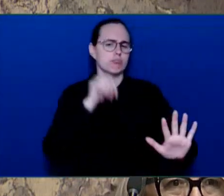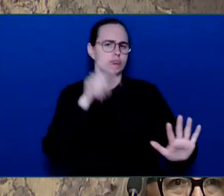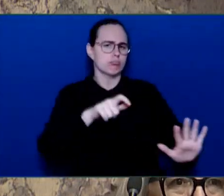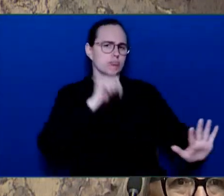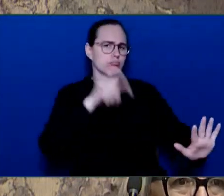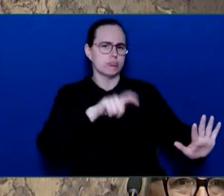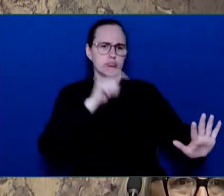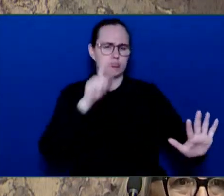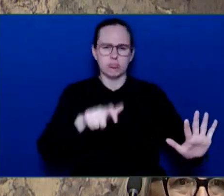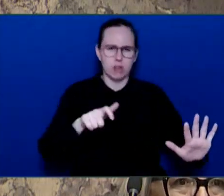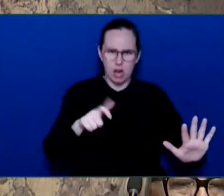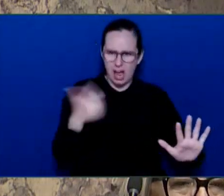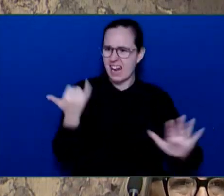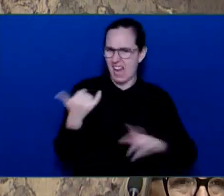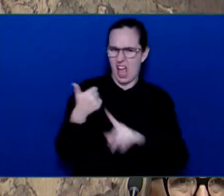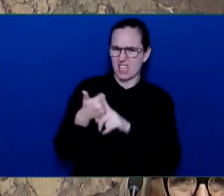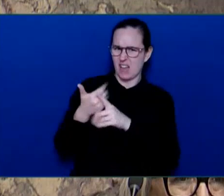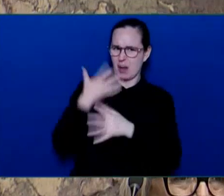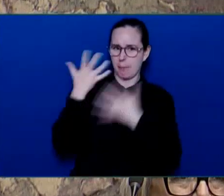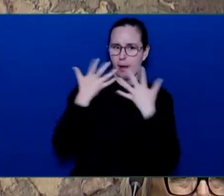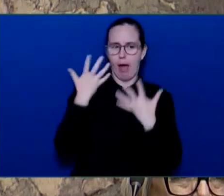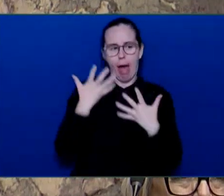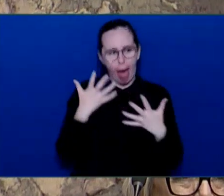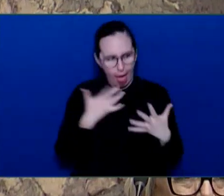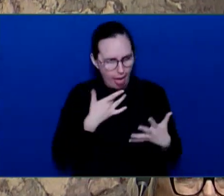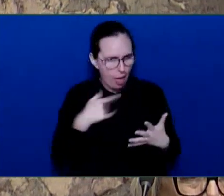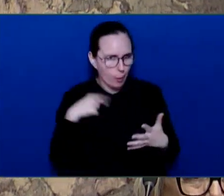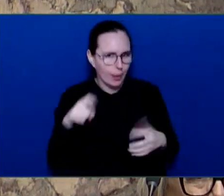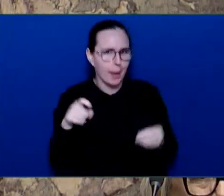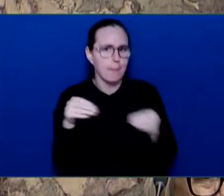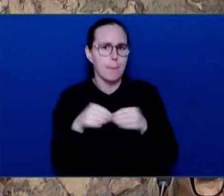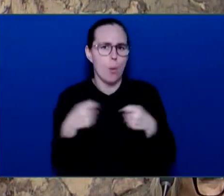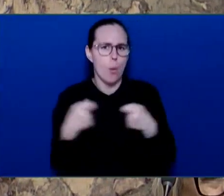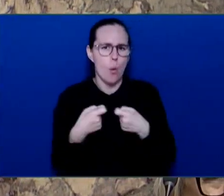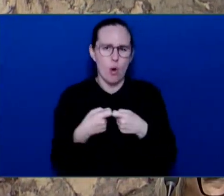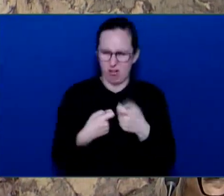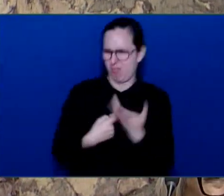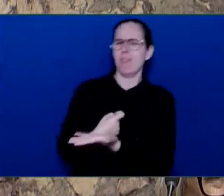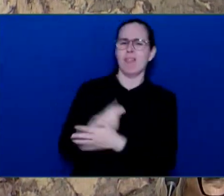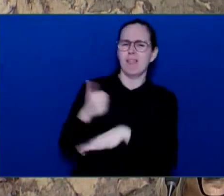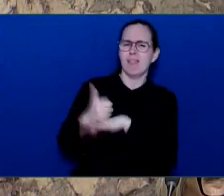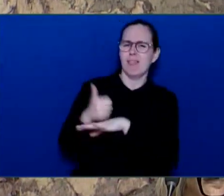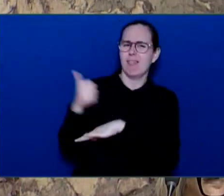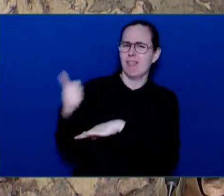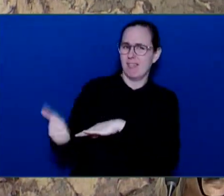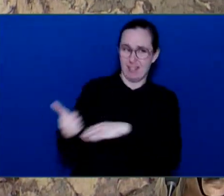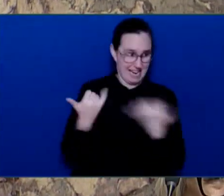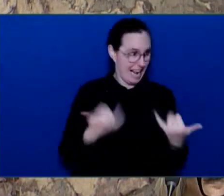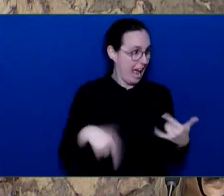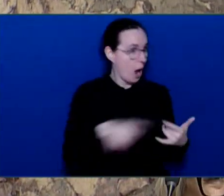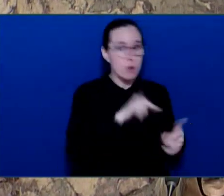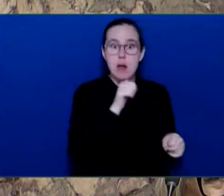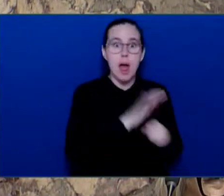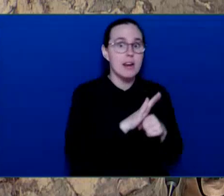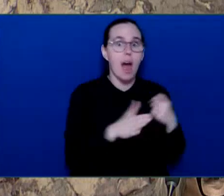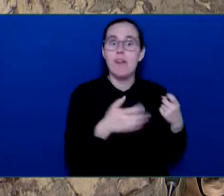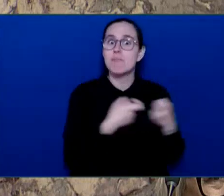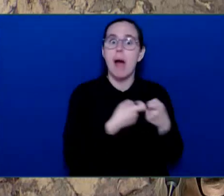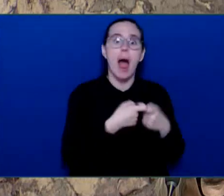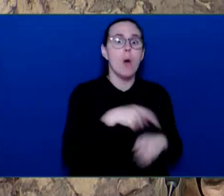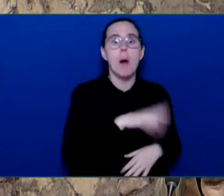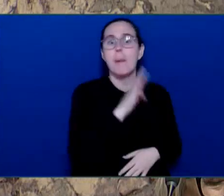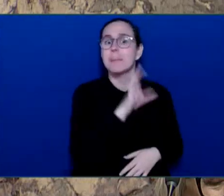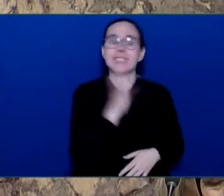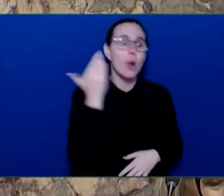the power shortage that we're facing today. Instead of owning up, they're ramping up their political games. Why has the Premier wasted years